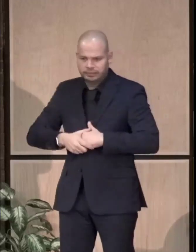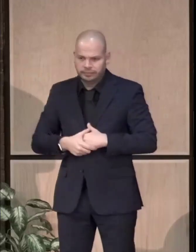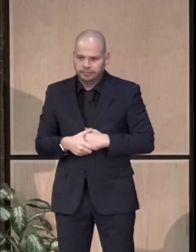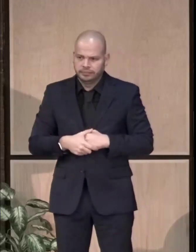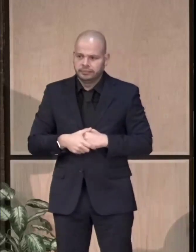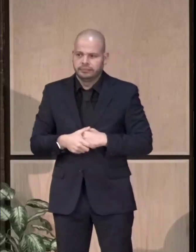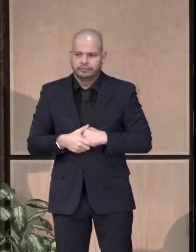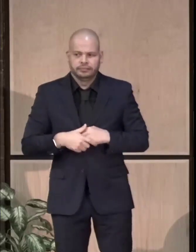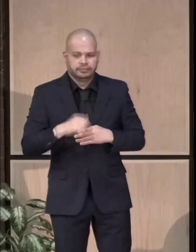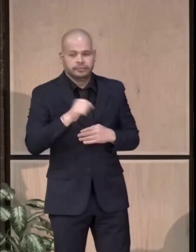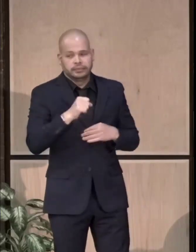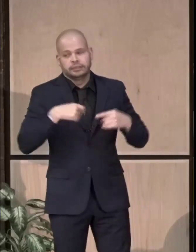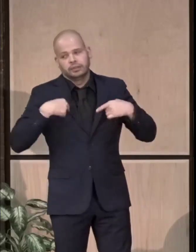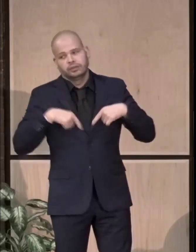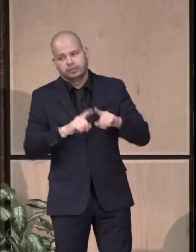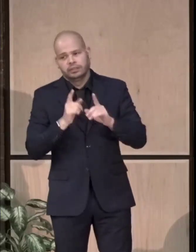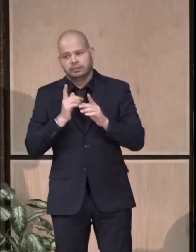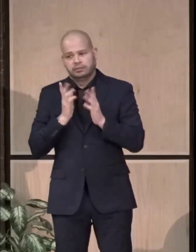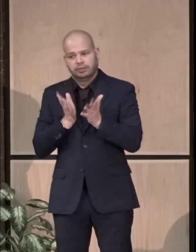I was trying to answer the officer's questions,